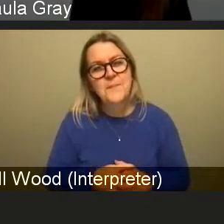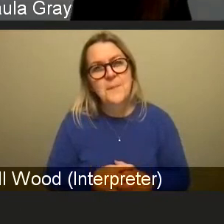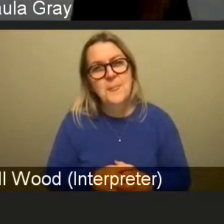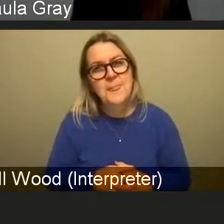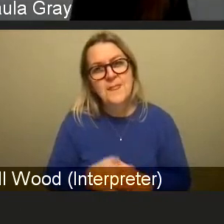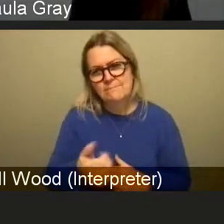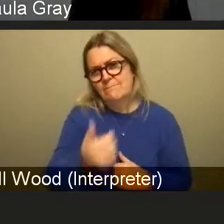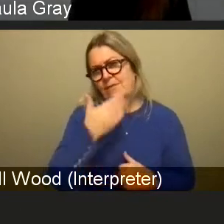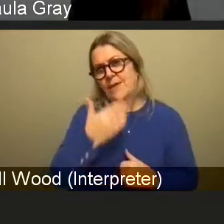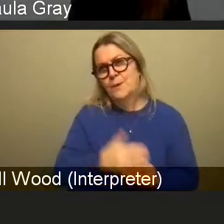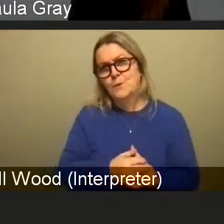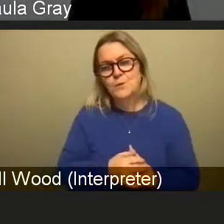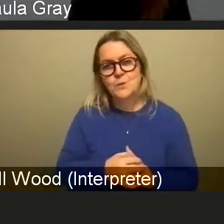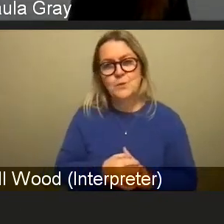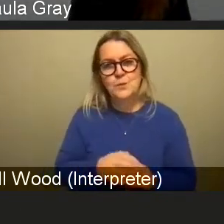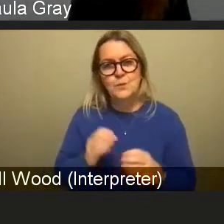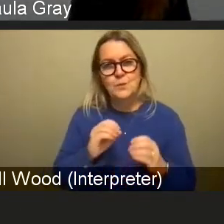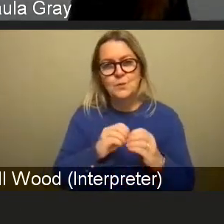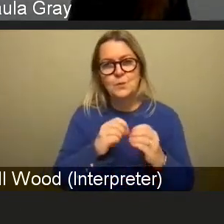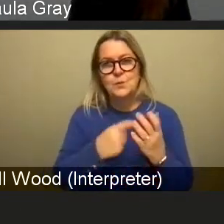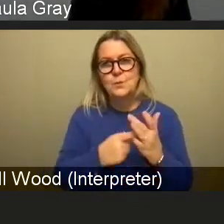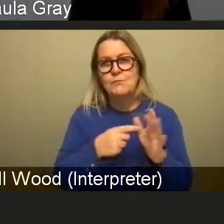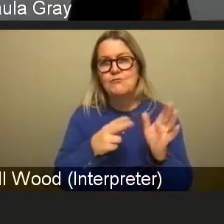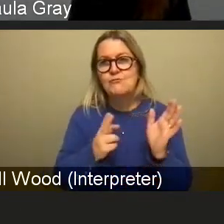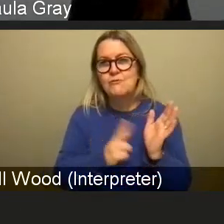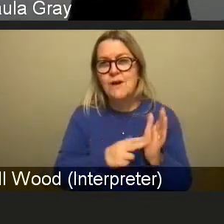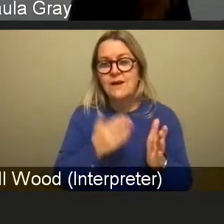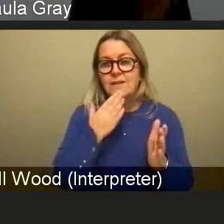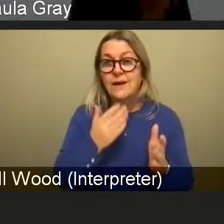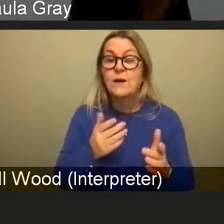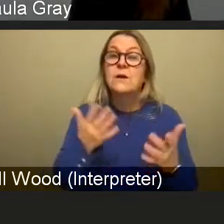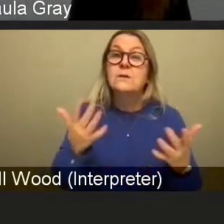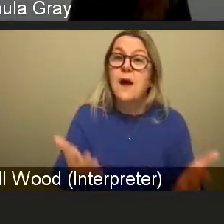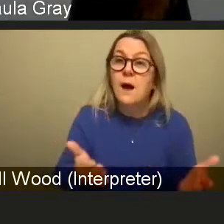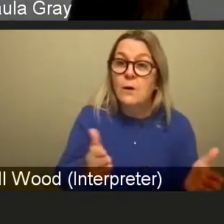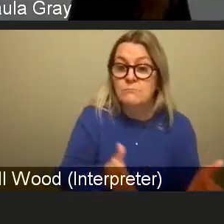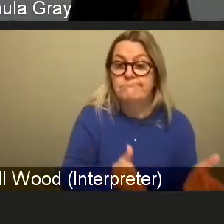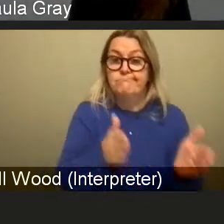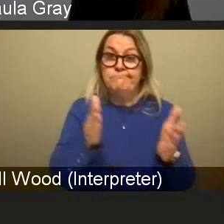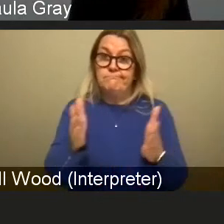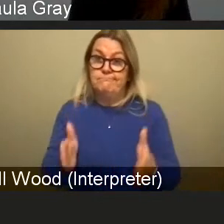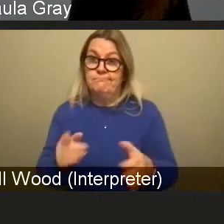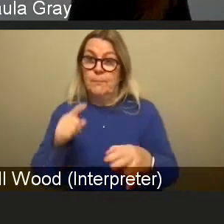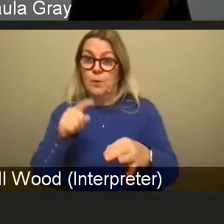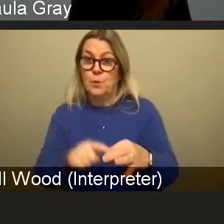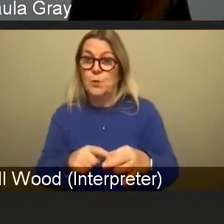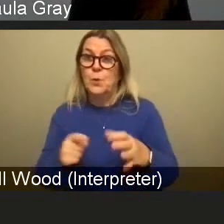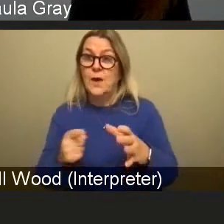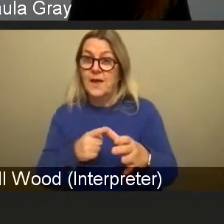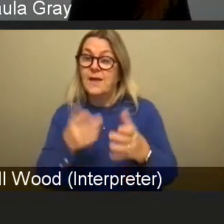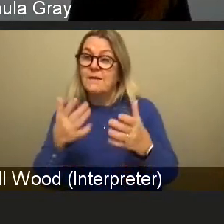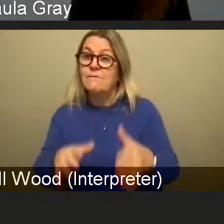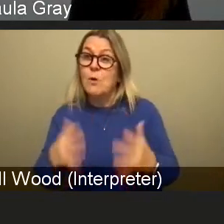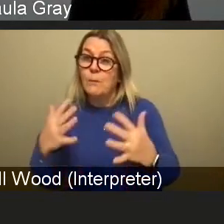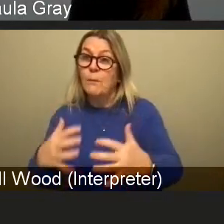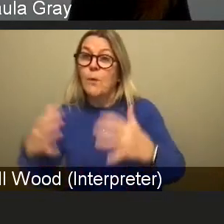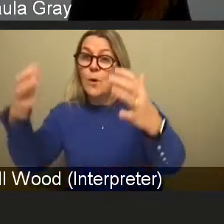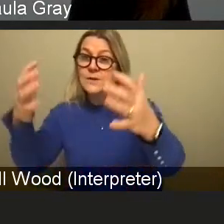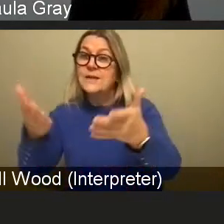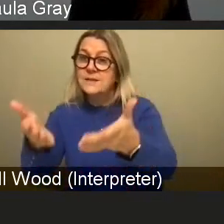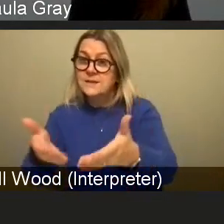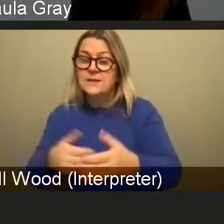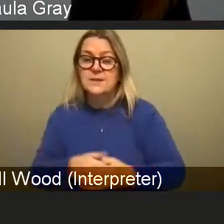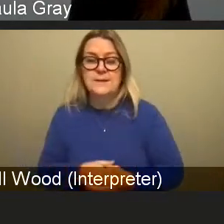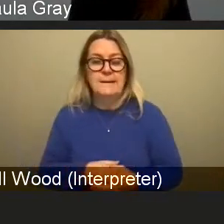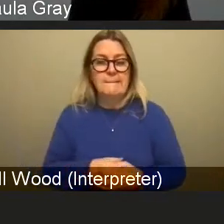Excellent, thank you. We're now going to move on to questions from our audience. So the first one we